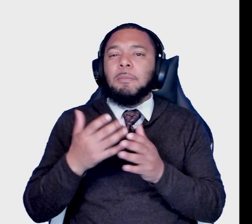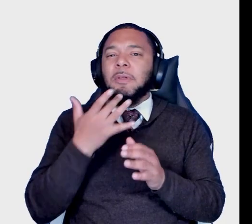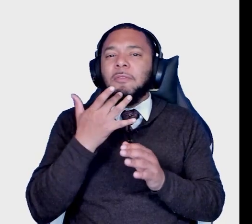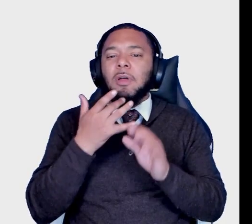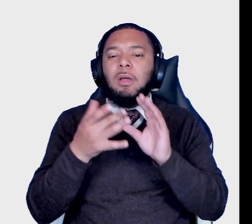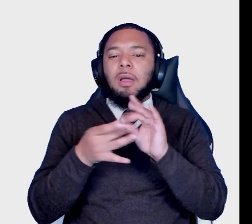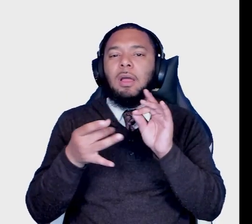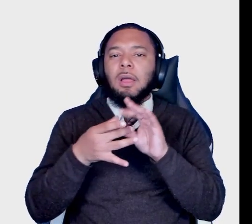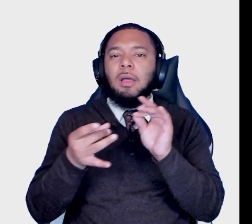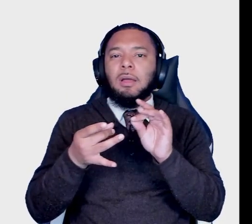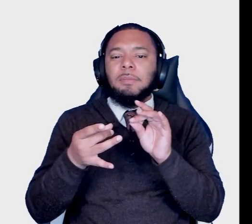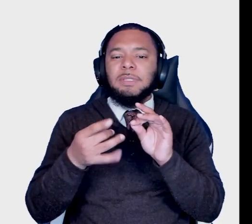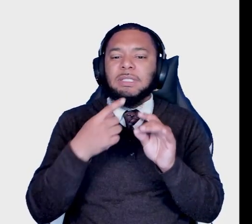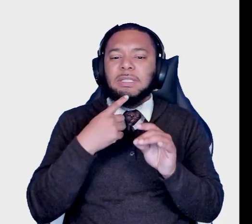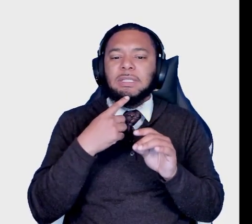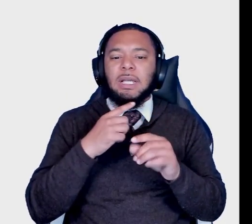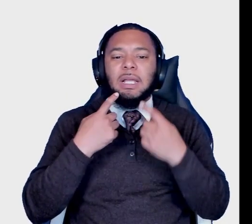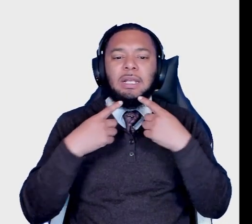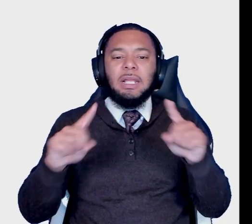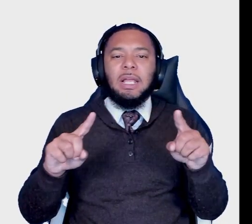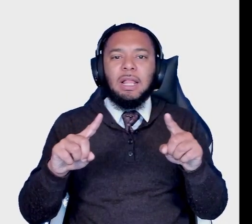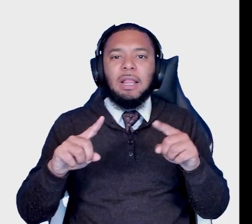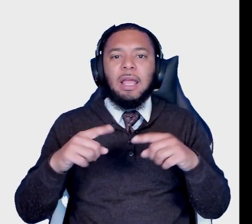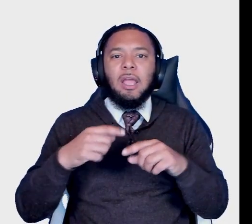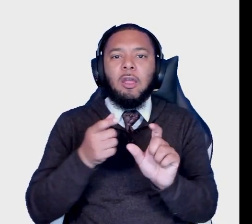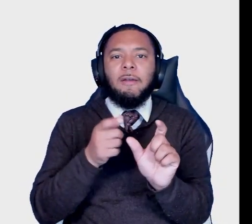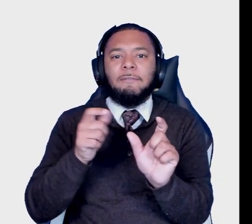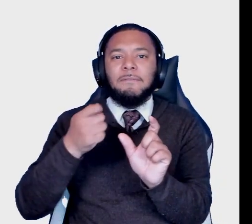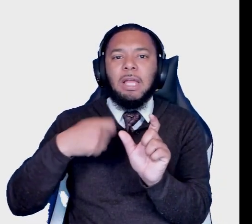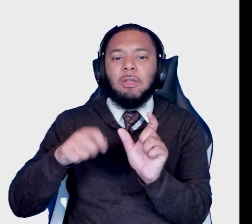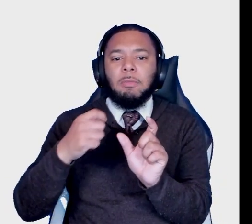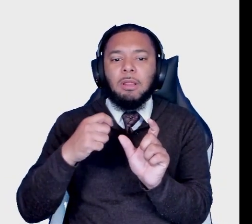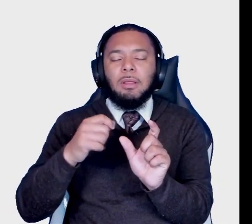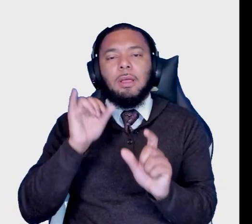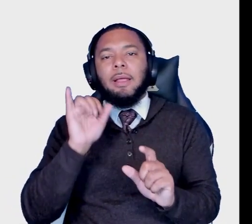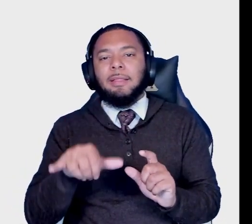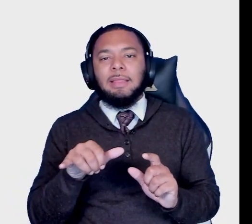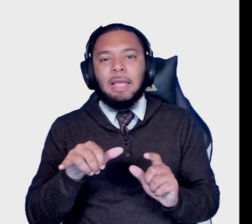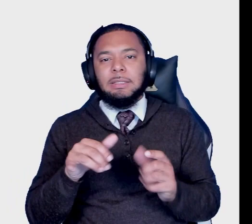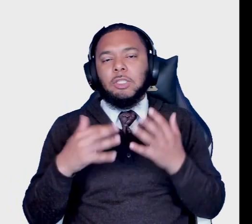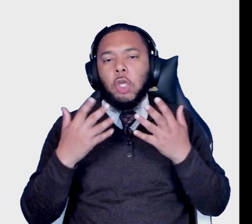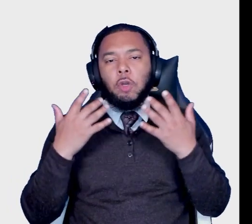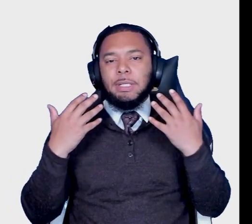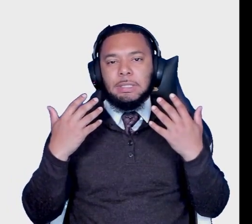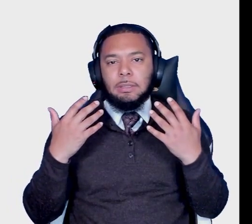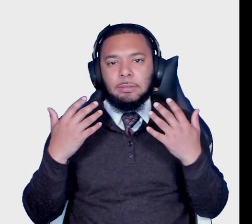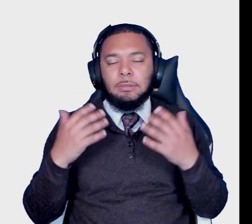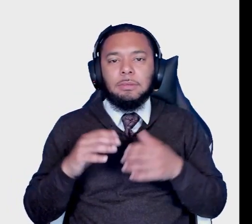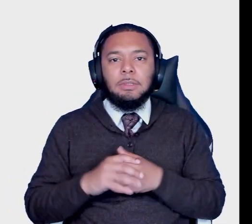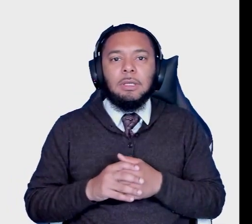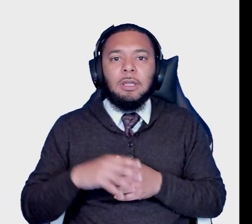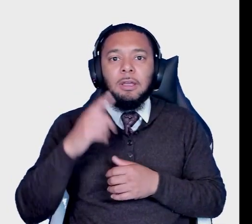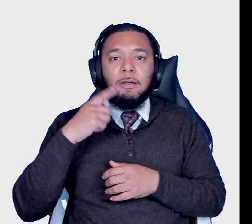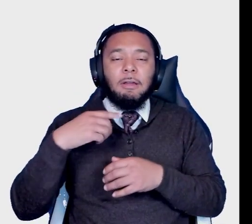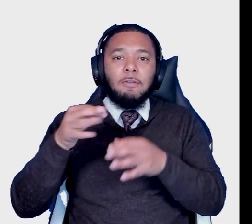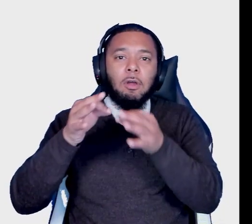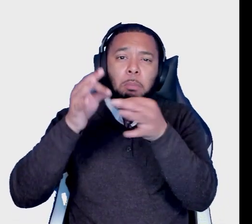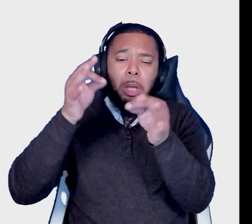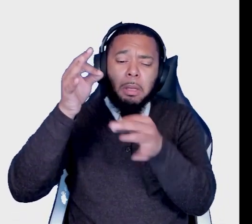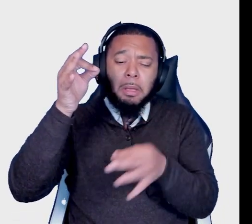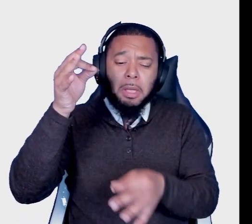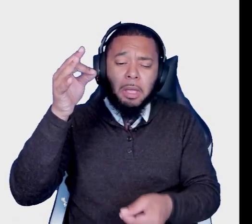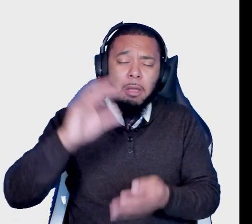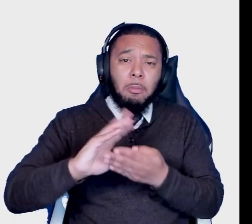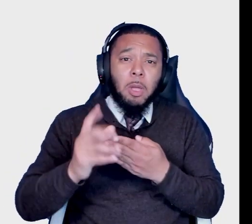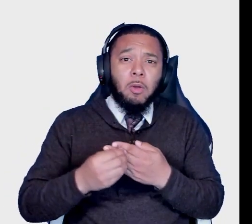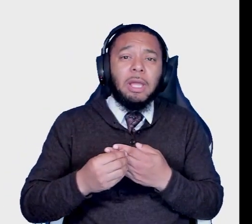says declare variables, and this is just a courtesy. In longer programs, it's nice for other programmers